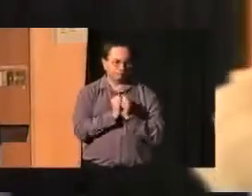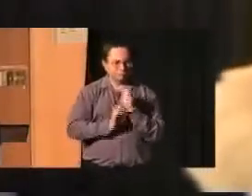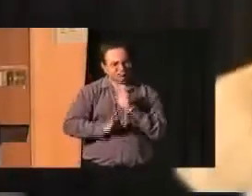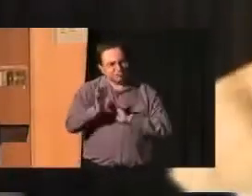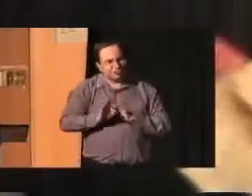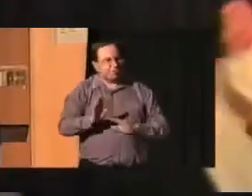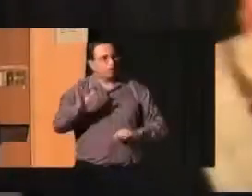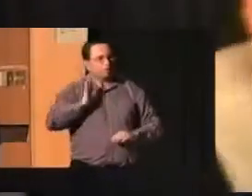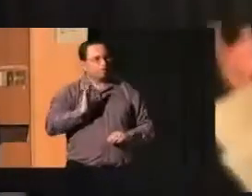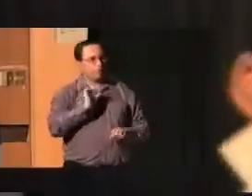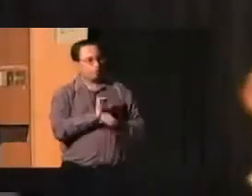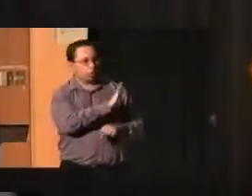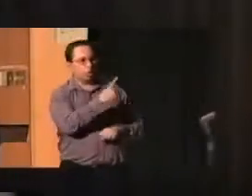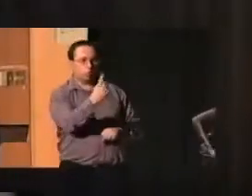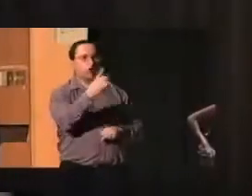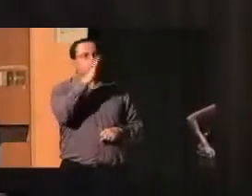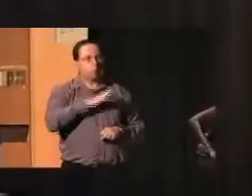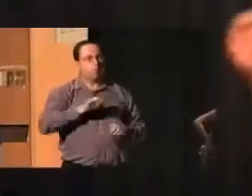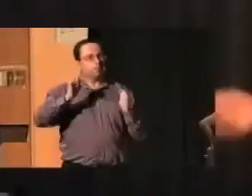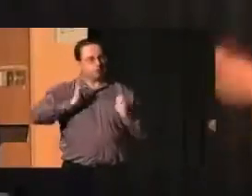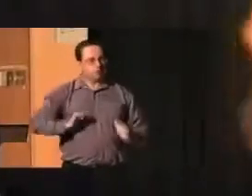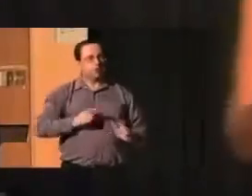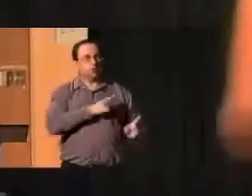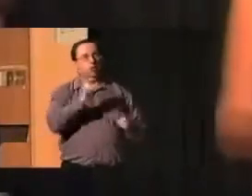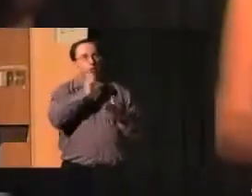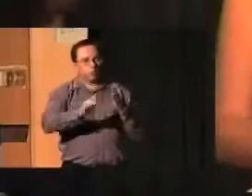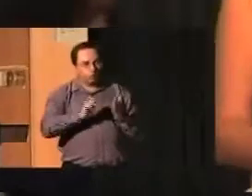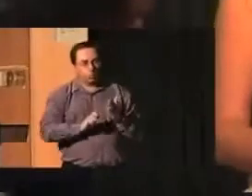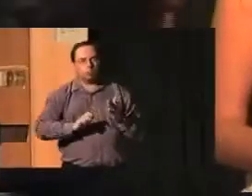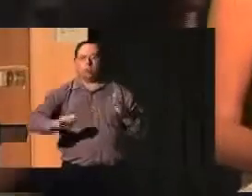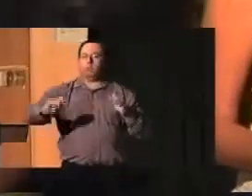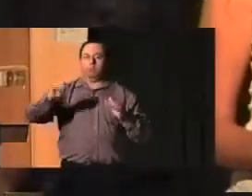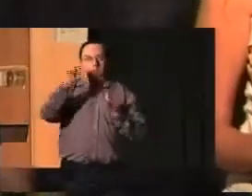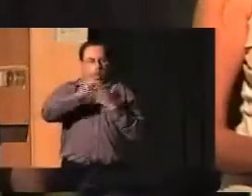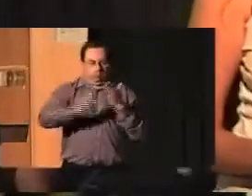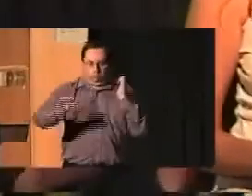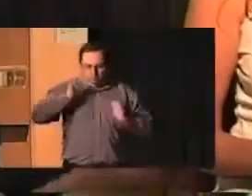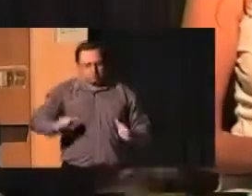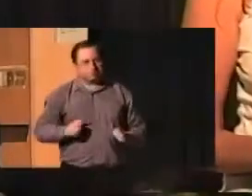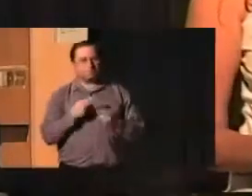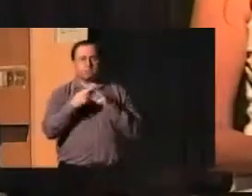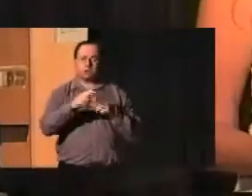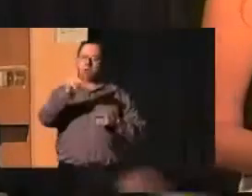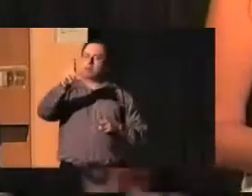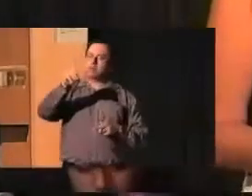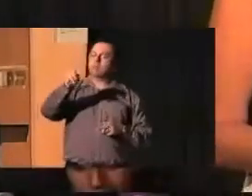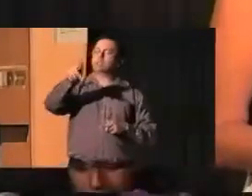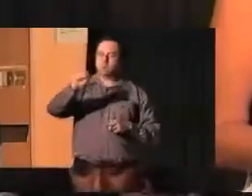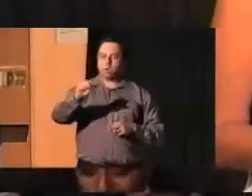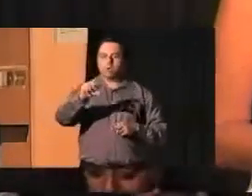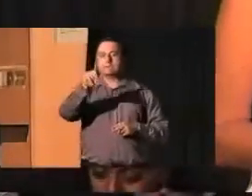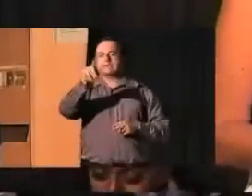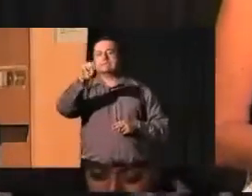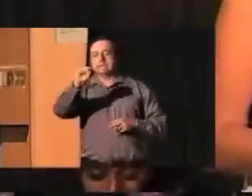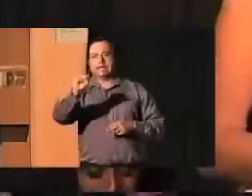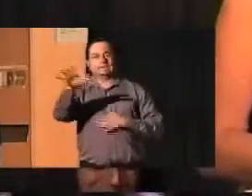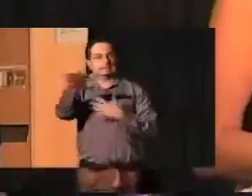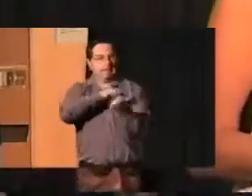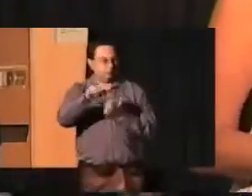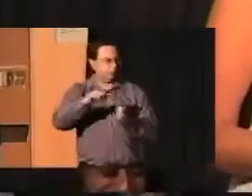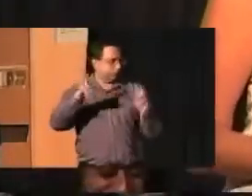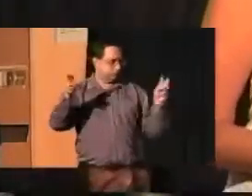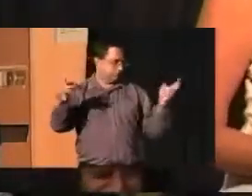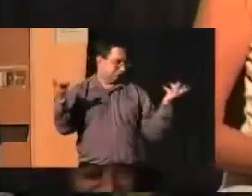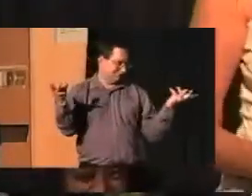we worked on her one-woman show that she wrote and performed in called Doris Does Damage. And